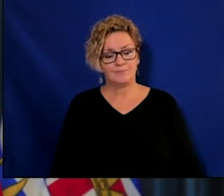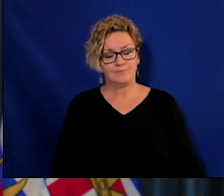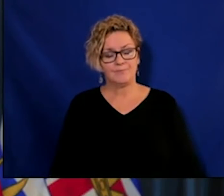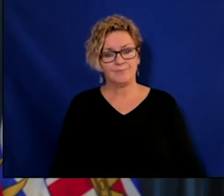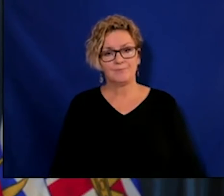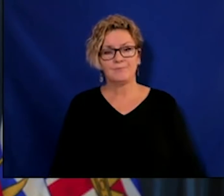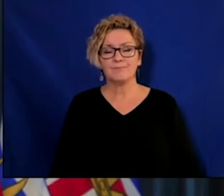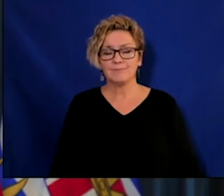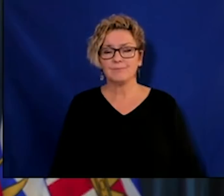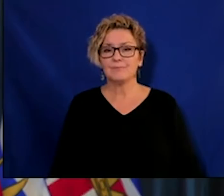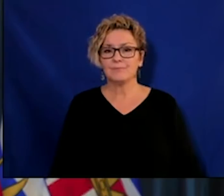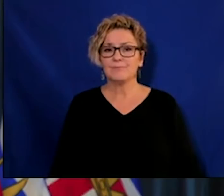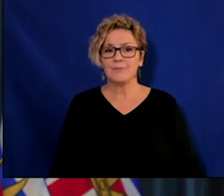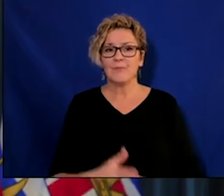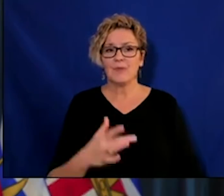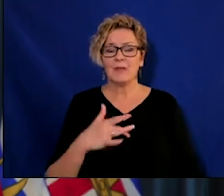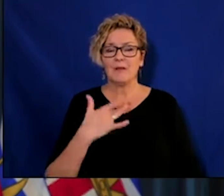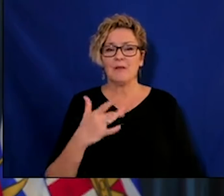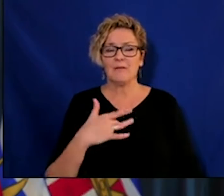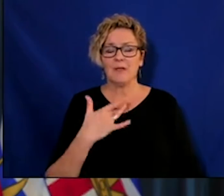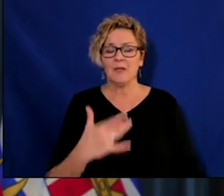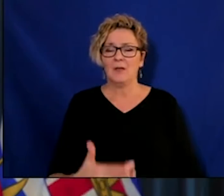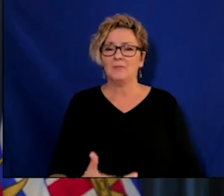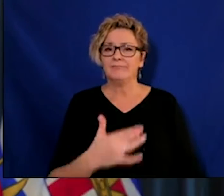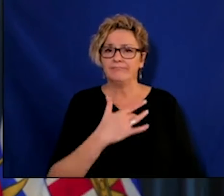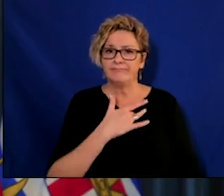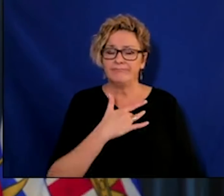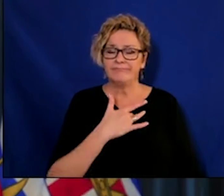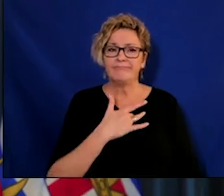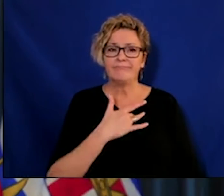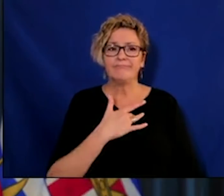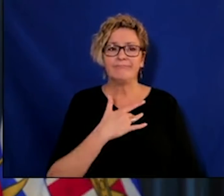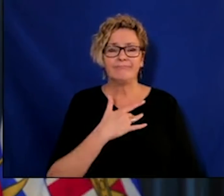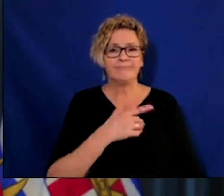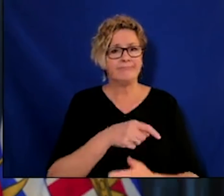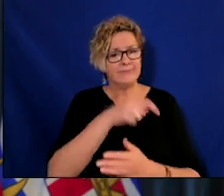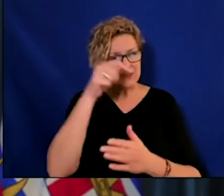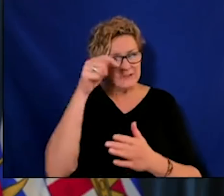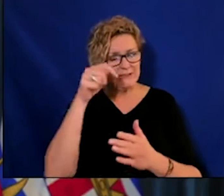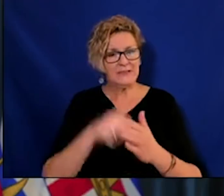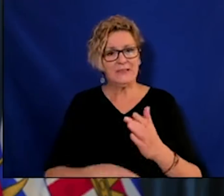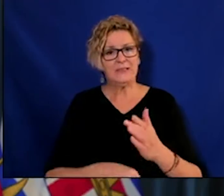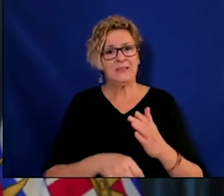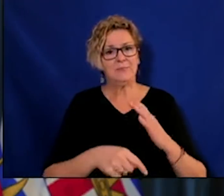greatly here. And we want to